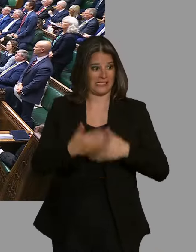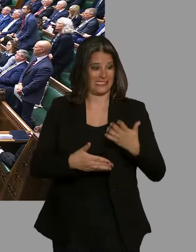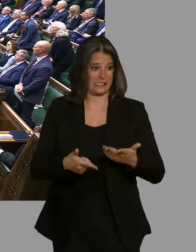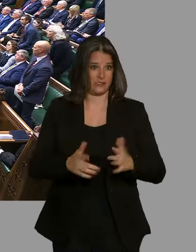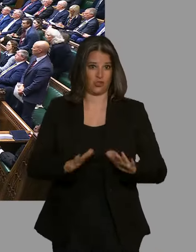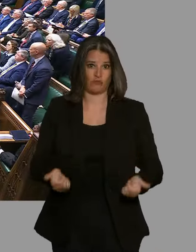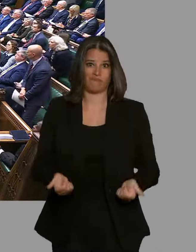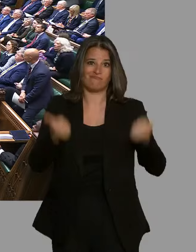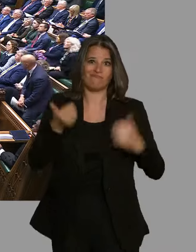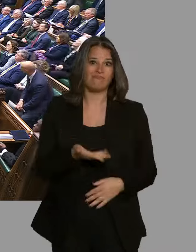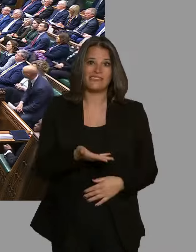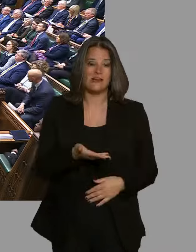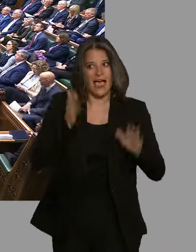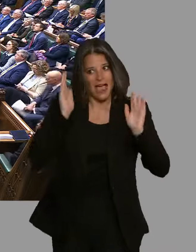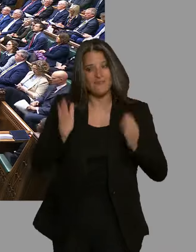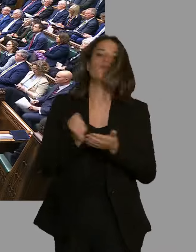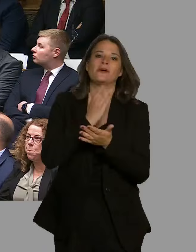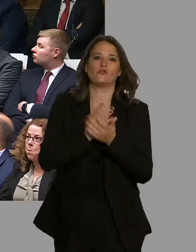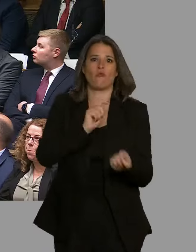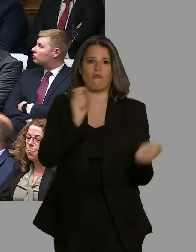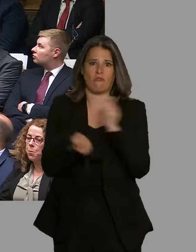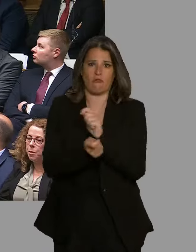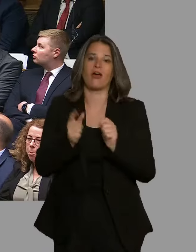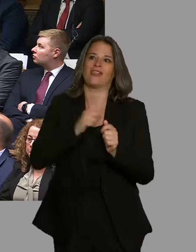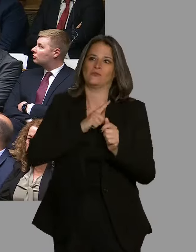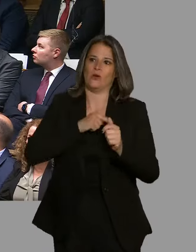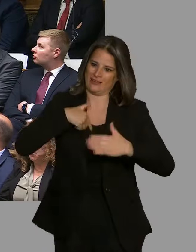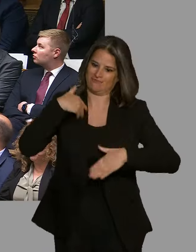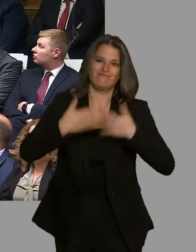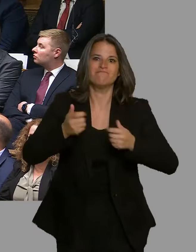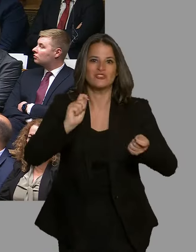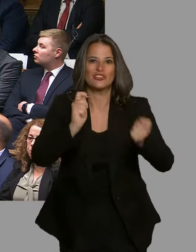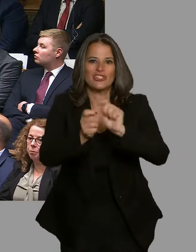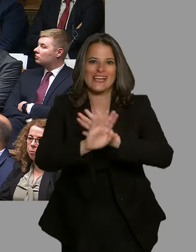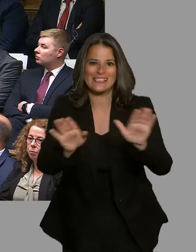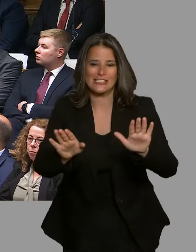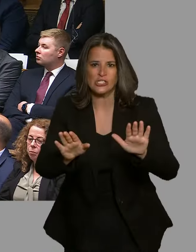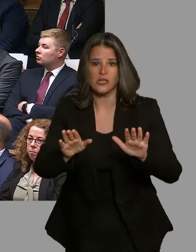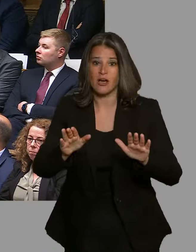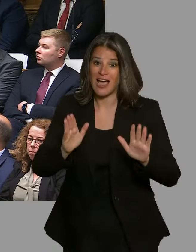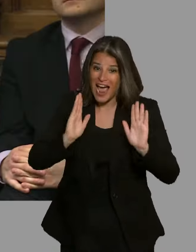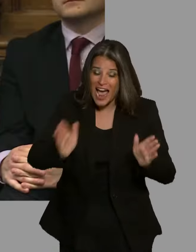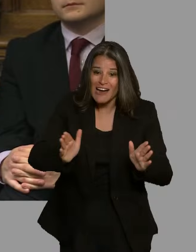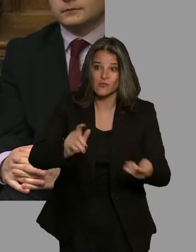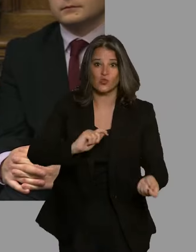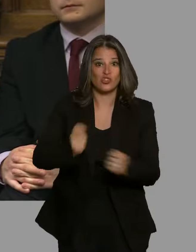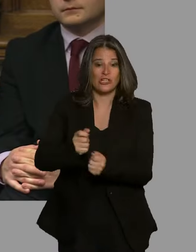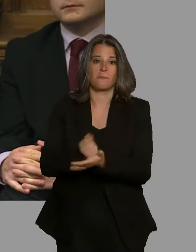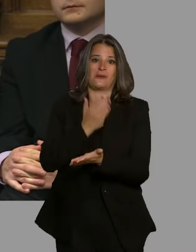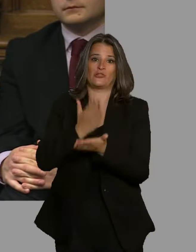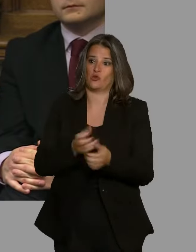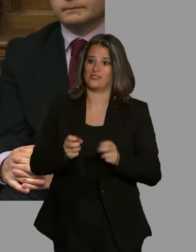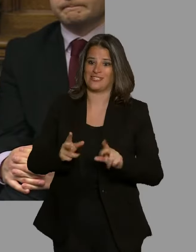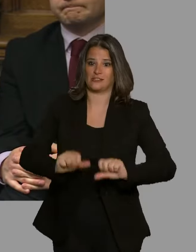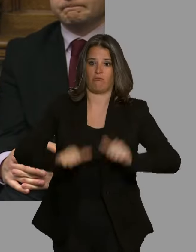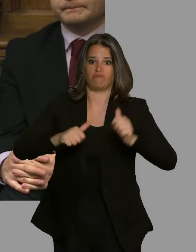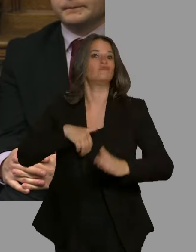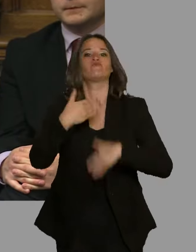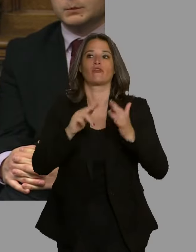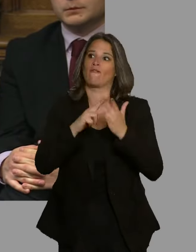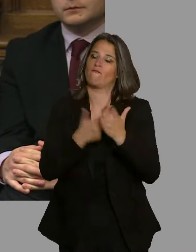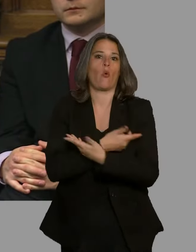Mr. Speaker, yesterday in this place, I read the victim impact statement Cheryl Corbell never got to say